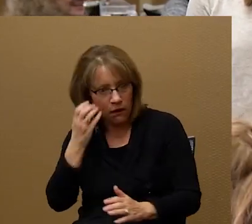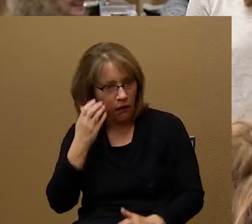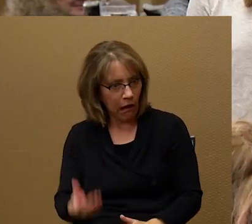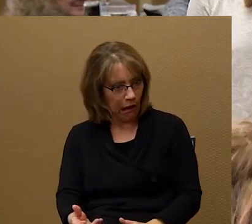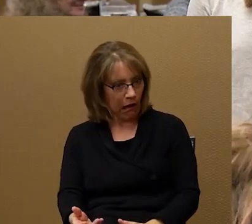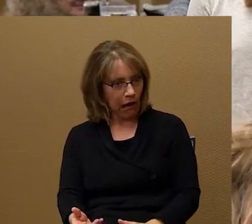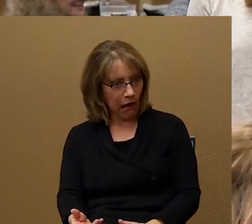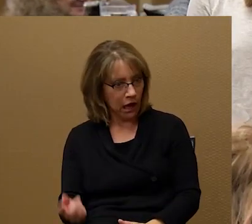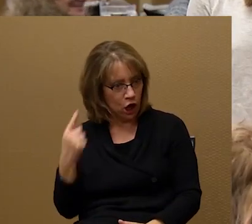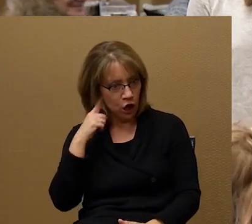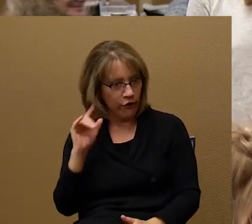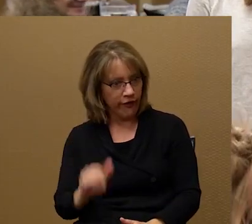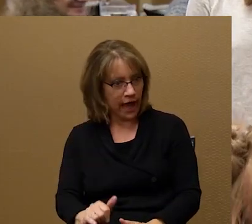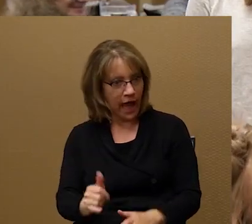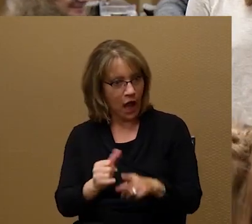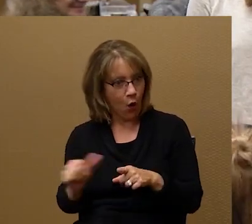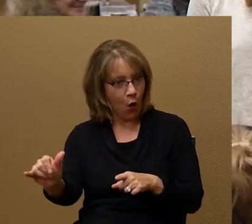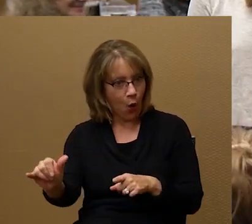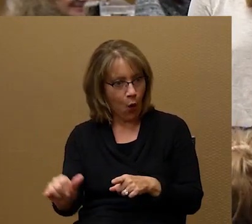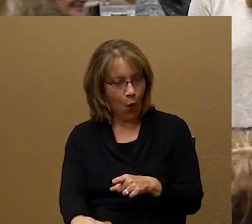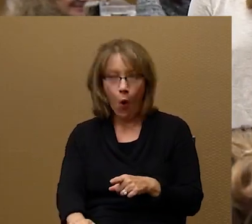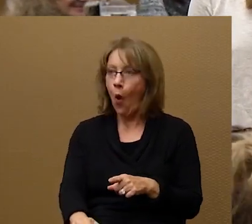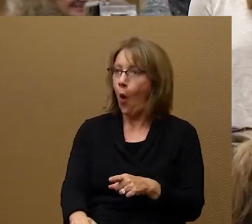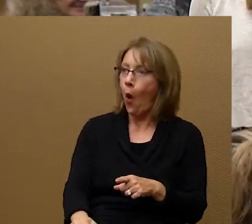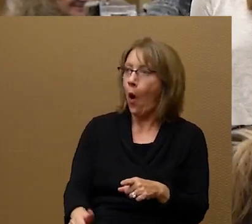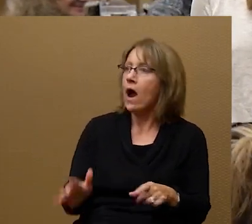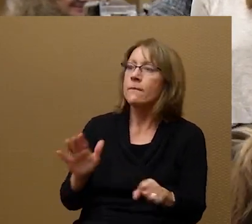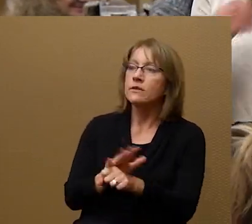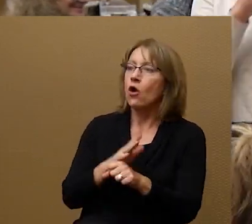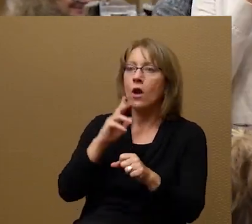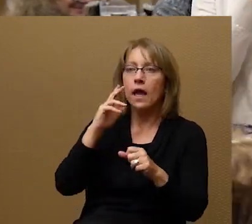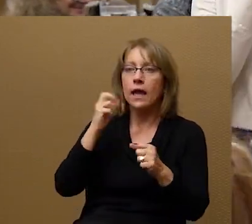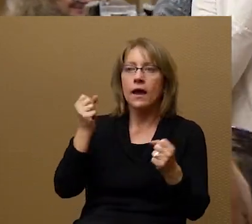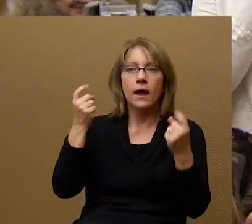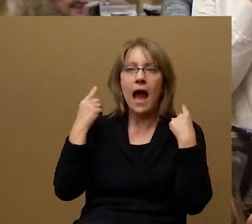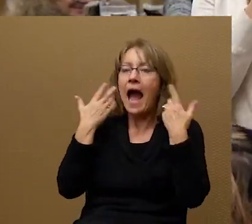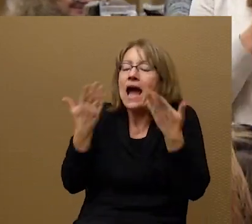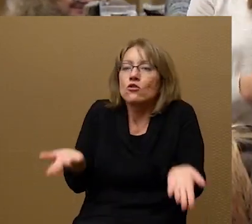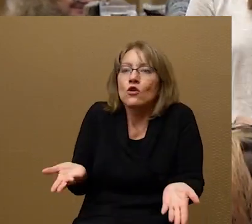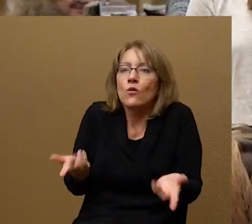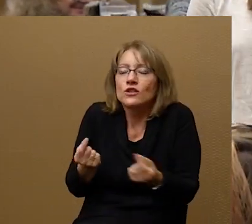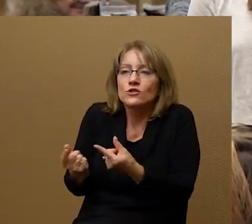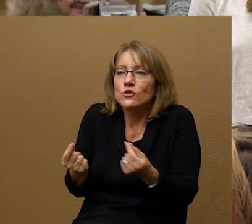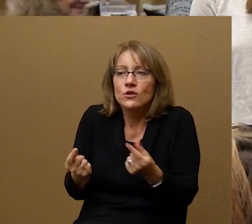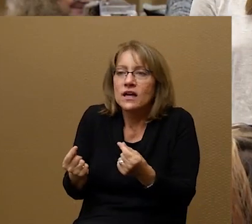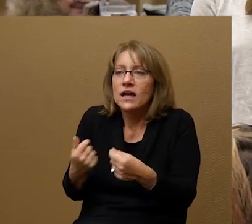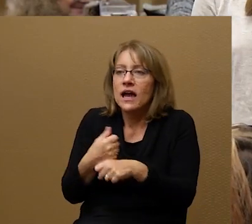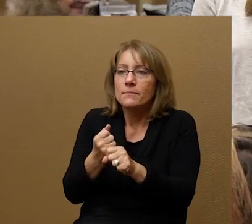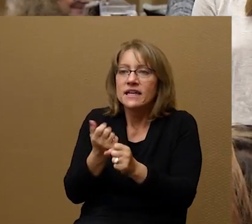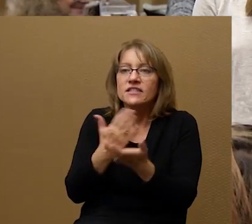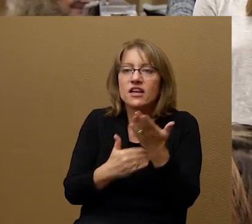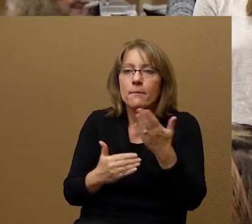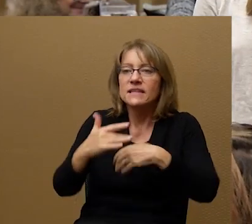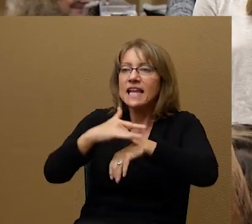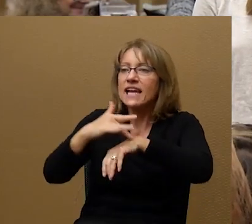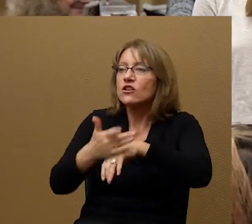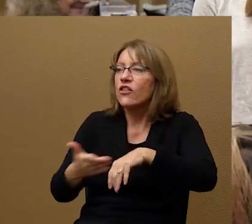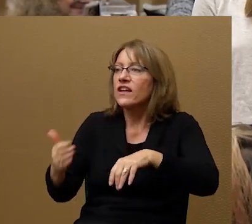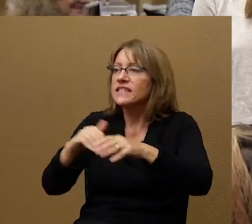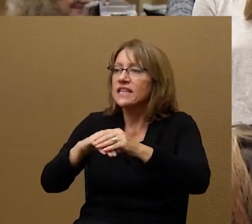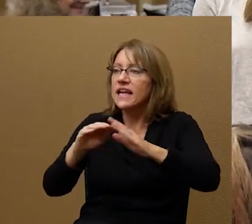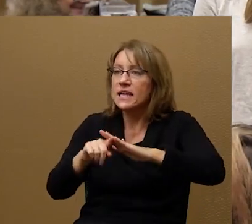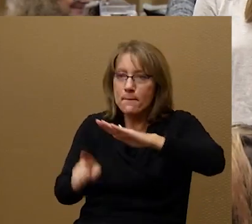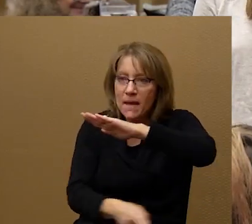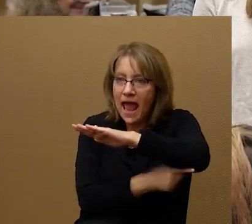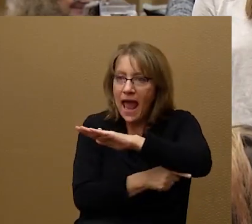they're hearing that. So I'm at a total loss. I made some tactile things in a bag that she could feel if